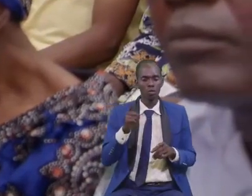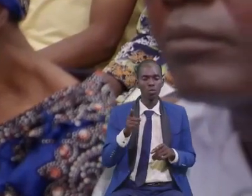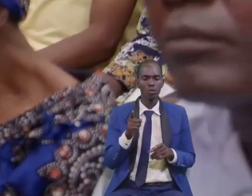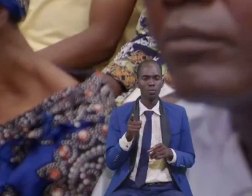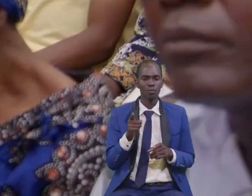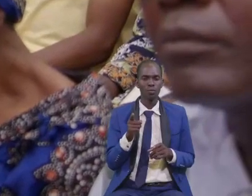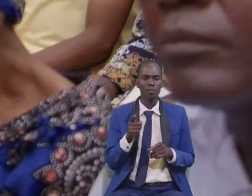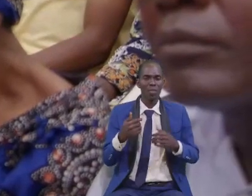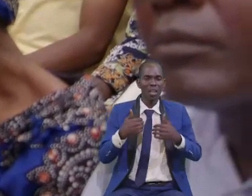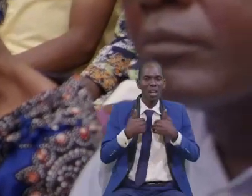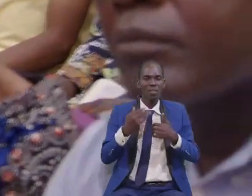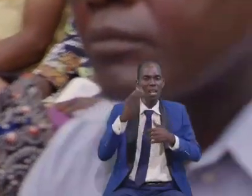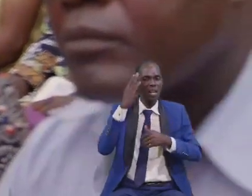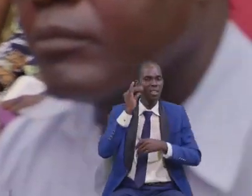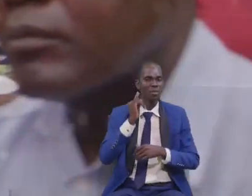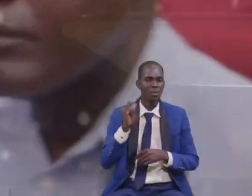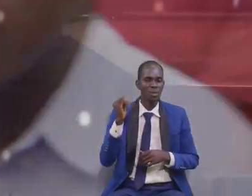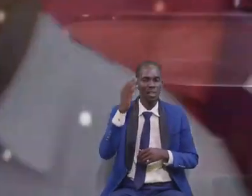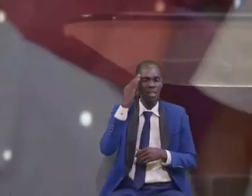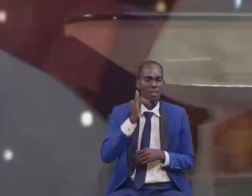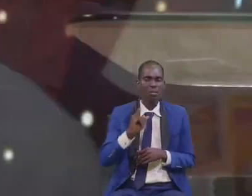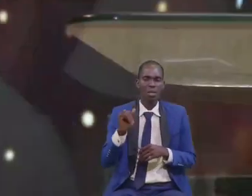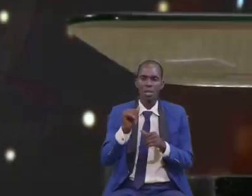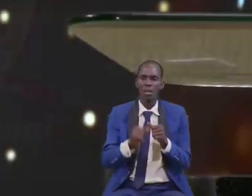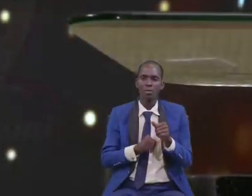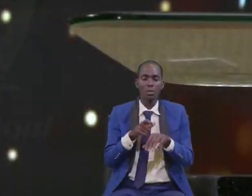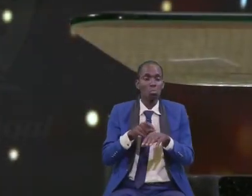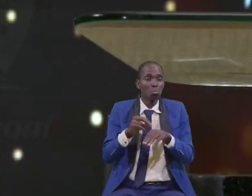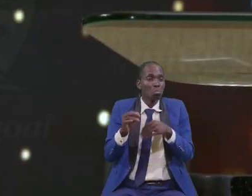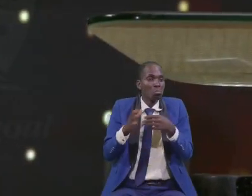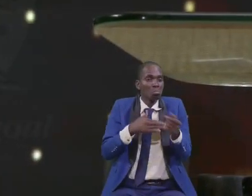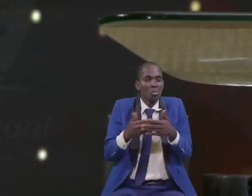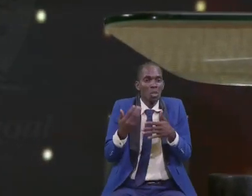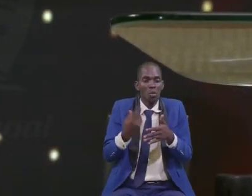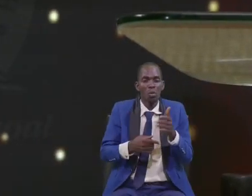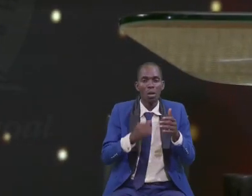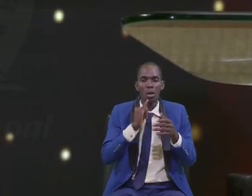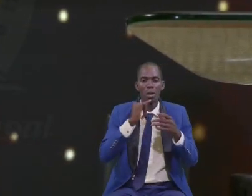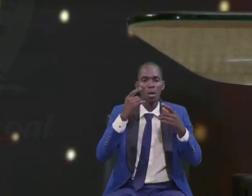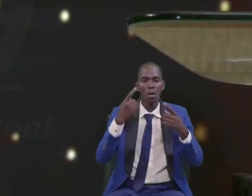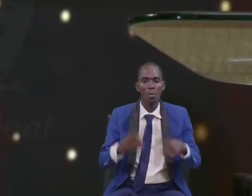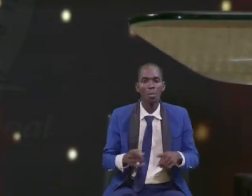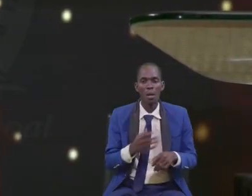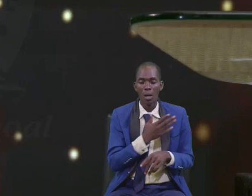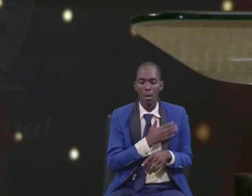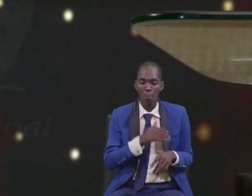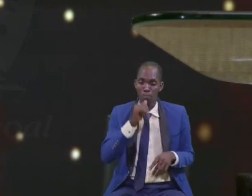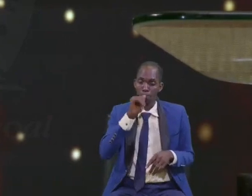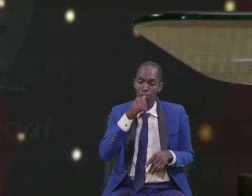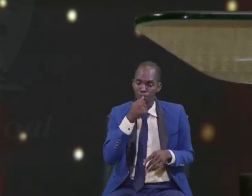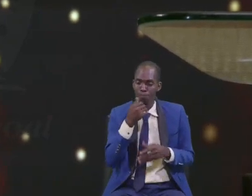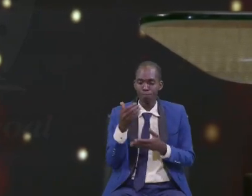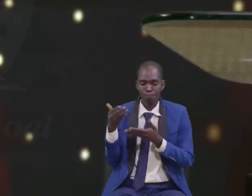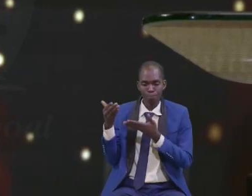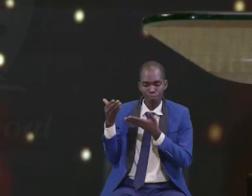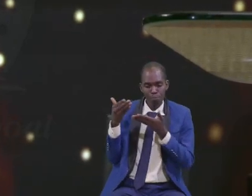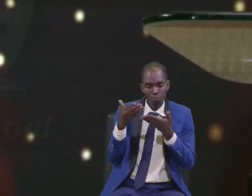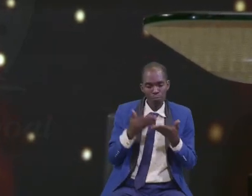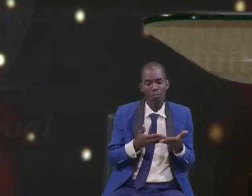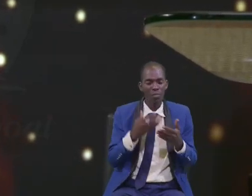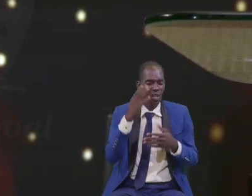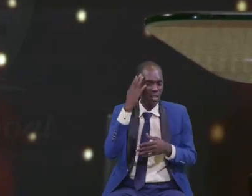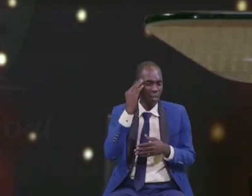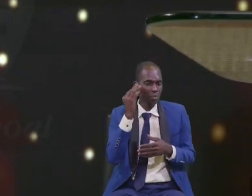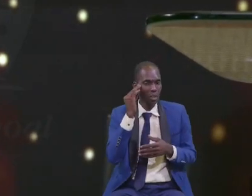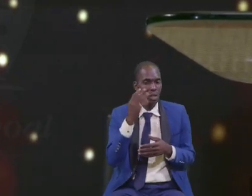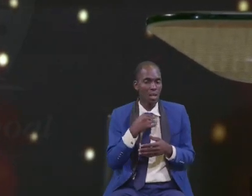experience every time, no matter what is happening. And patience works experience, and experience hope.